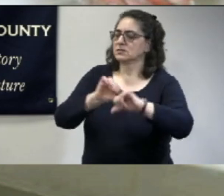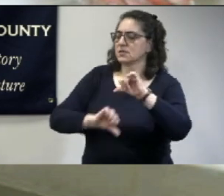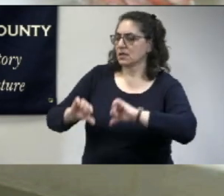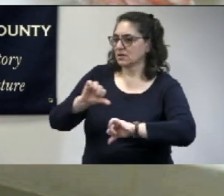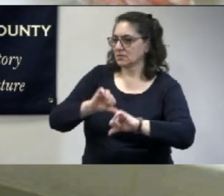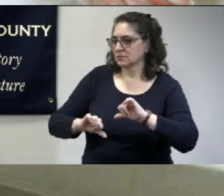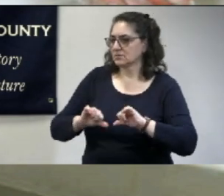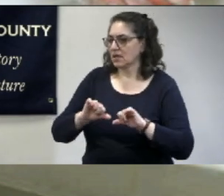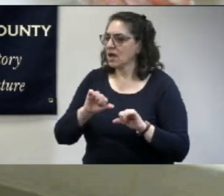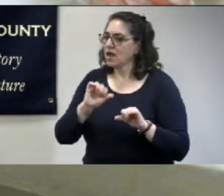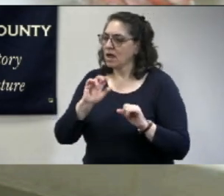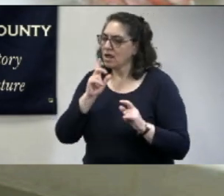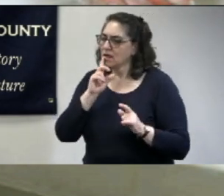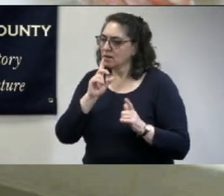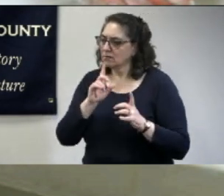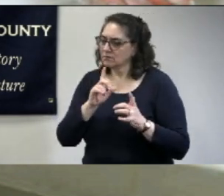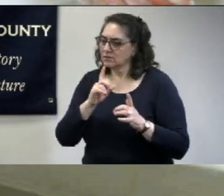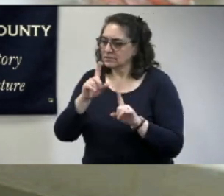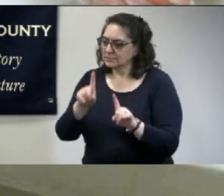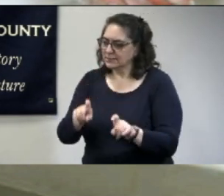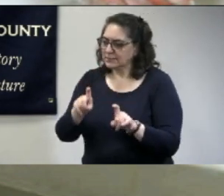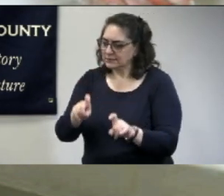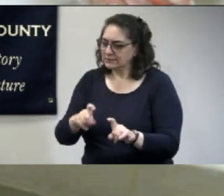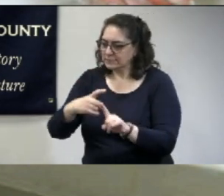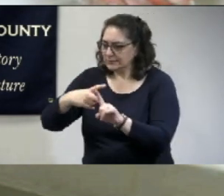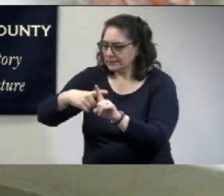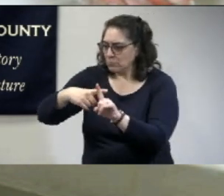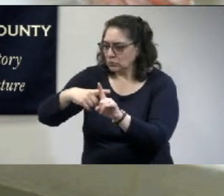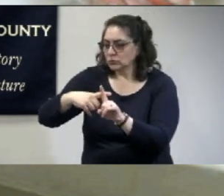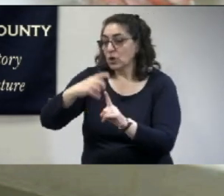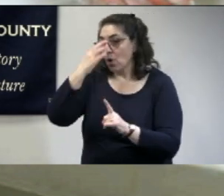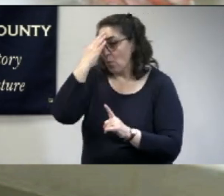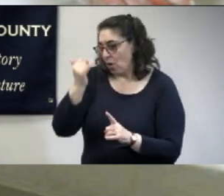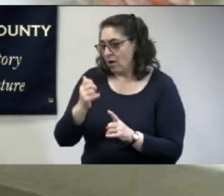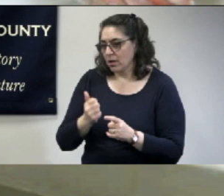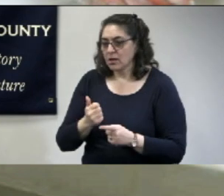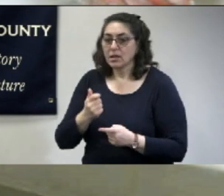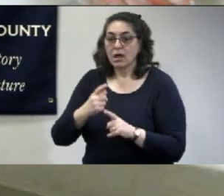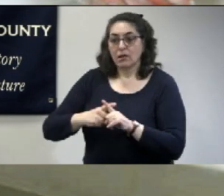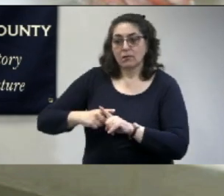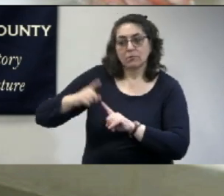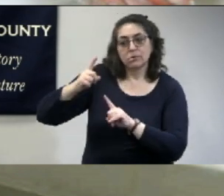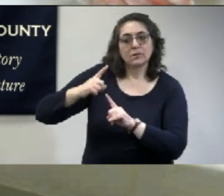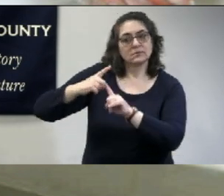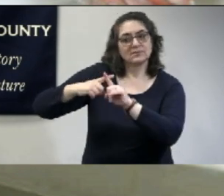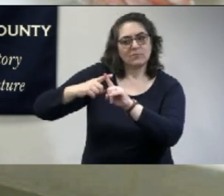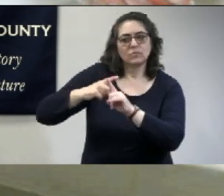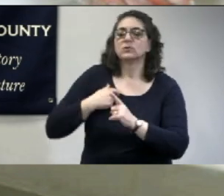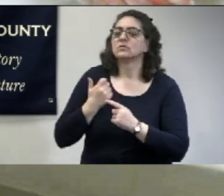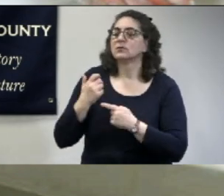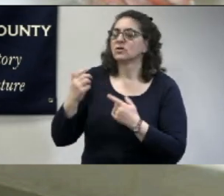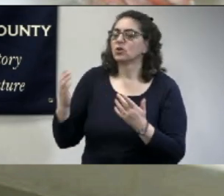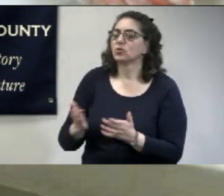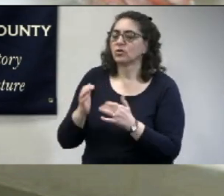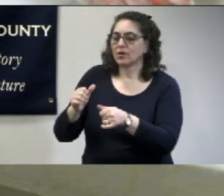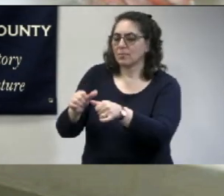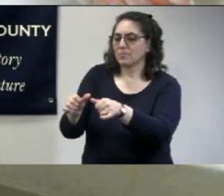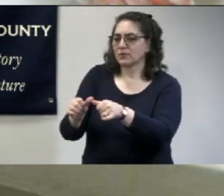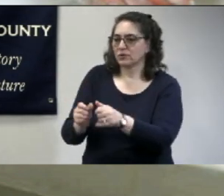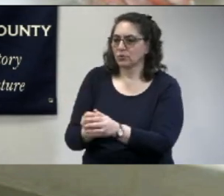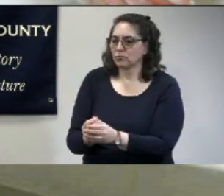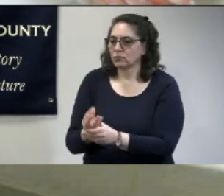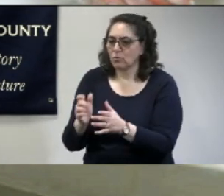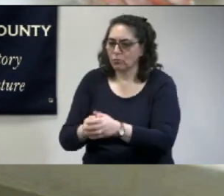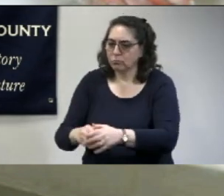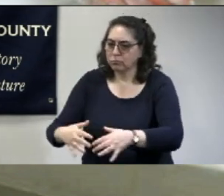controlled, because that's how bacteria grows, depending on the temperature. So this just speaks to what they have done. And we have a team of